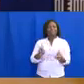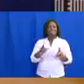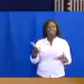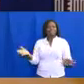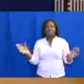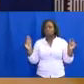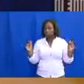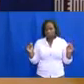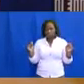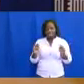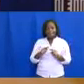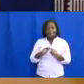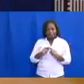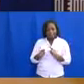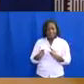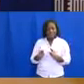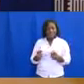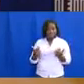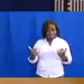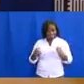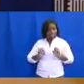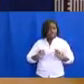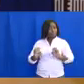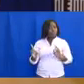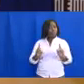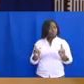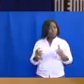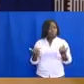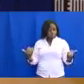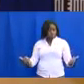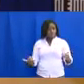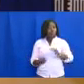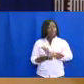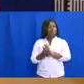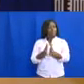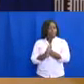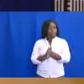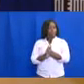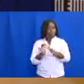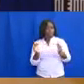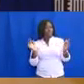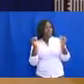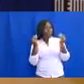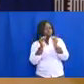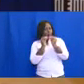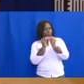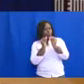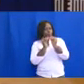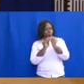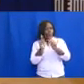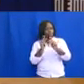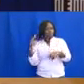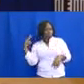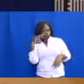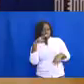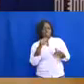we have made in bringing us this far, where we have become a reference point for many in the handling of this